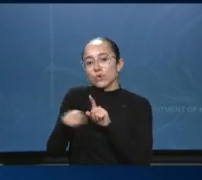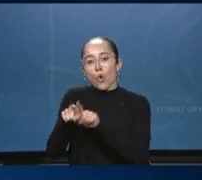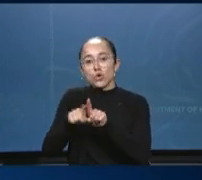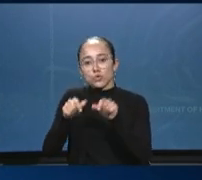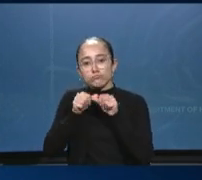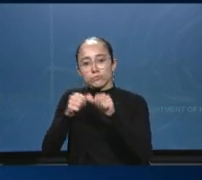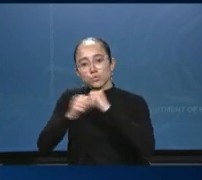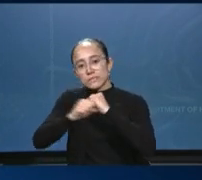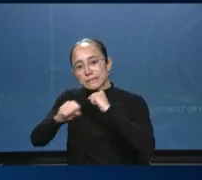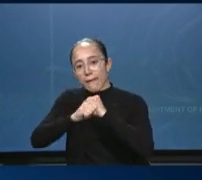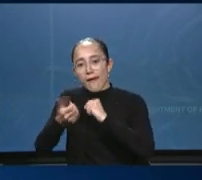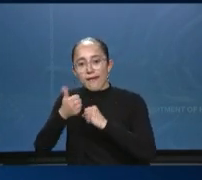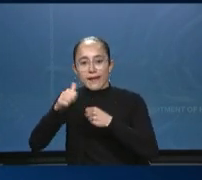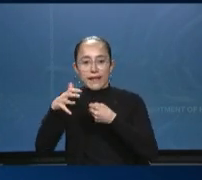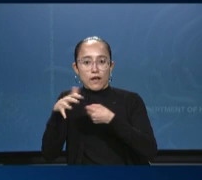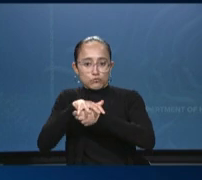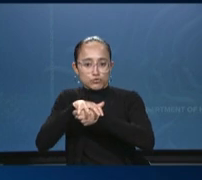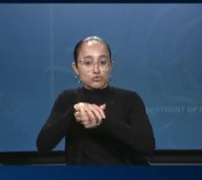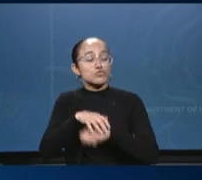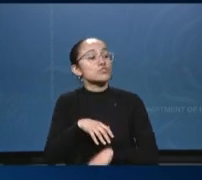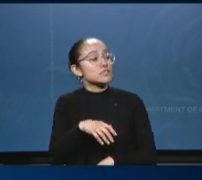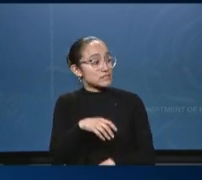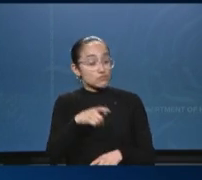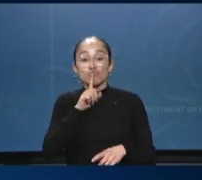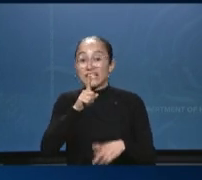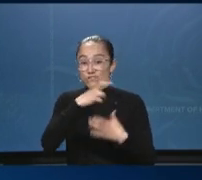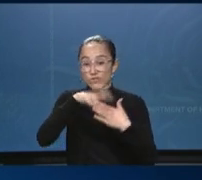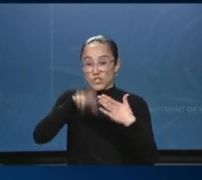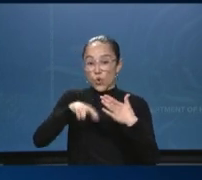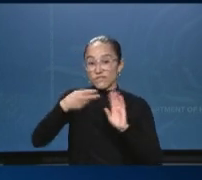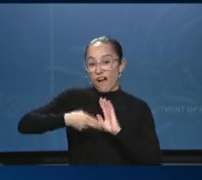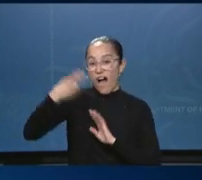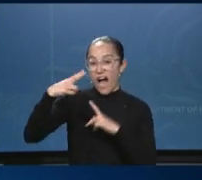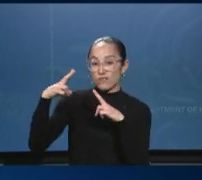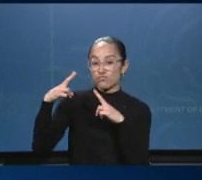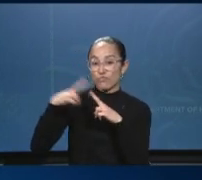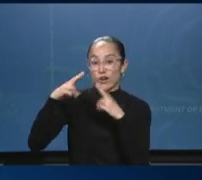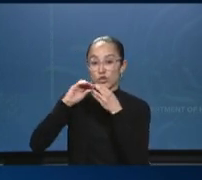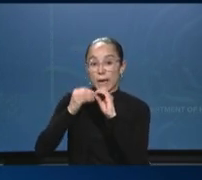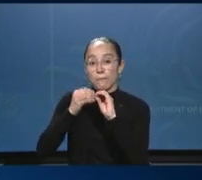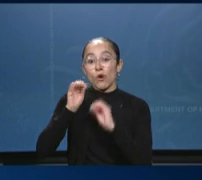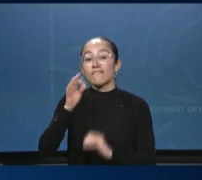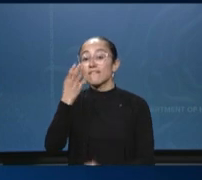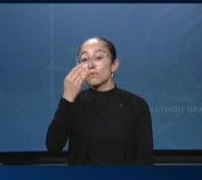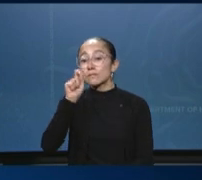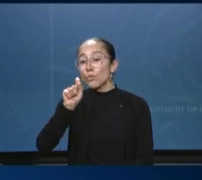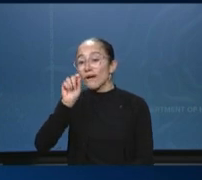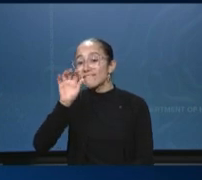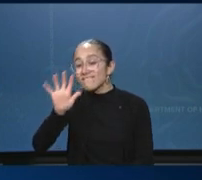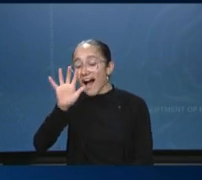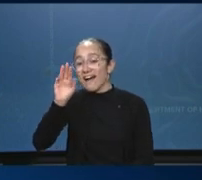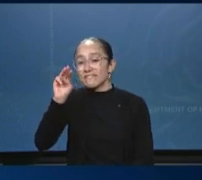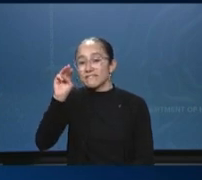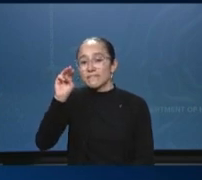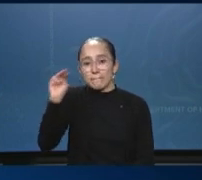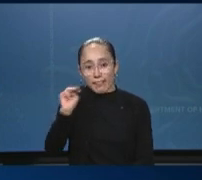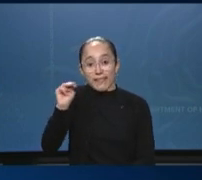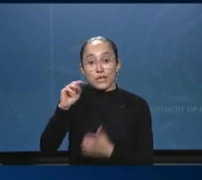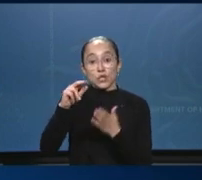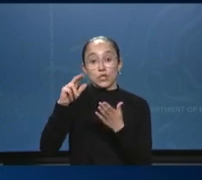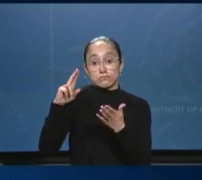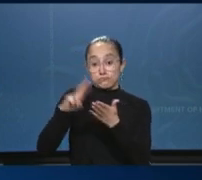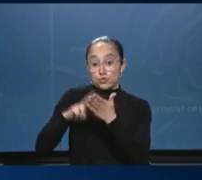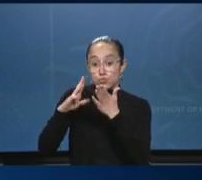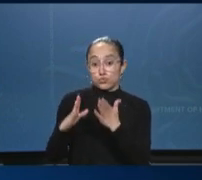period resulted in a record-breaking high of 14.5 million consumers signed up for the Affordable Care